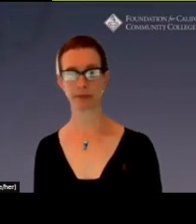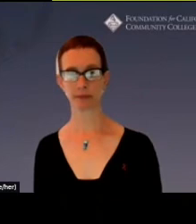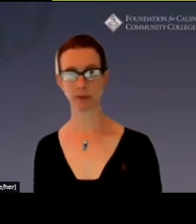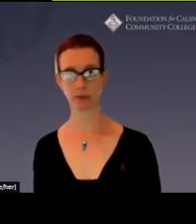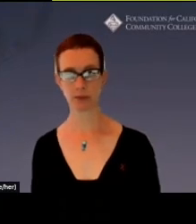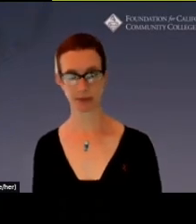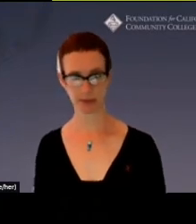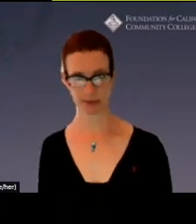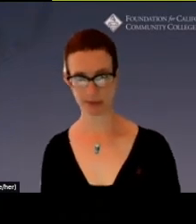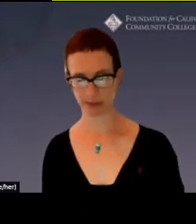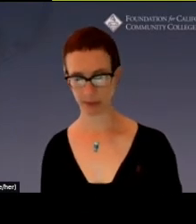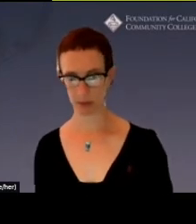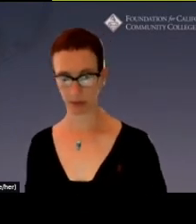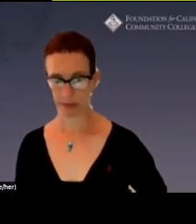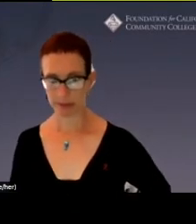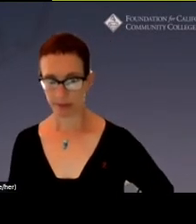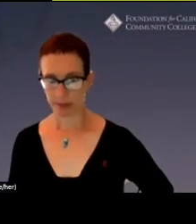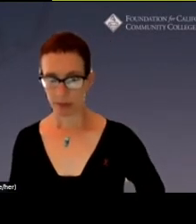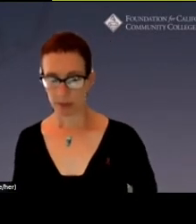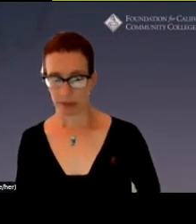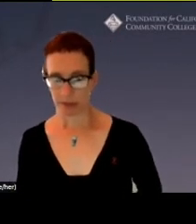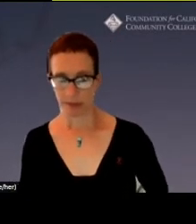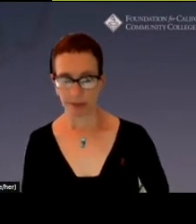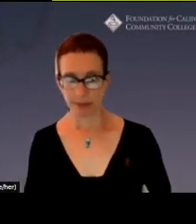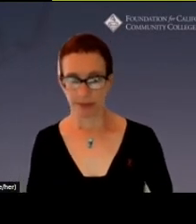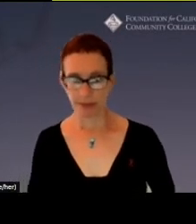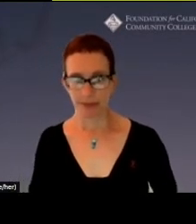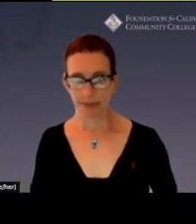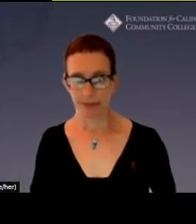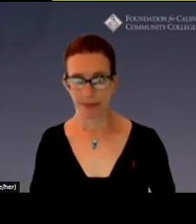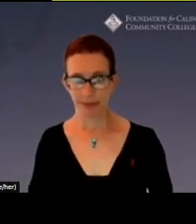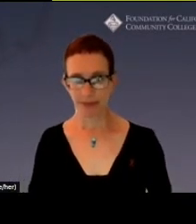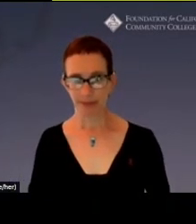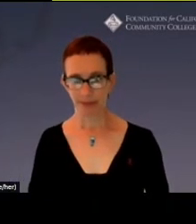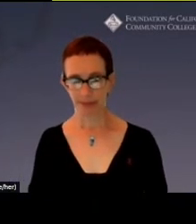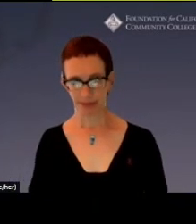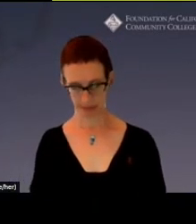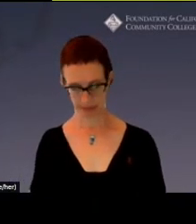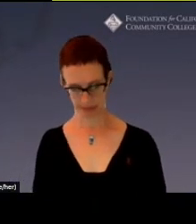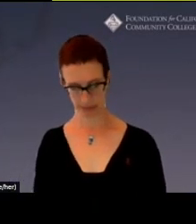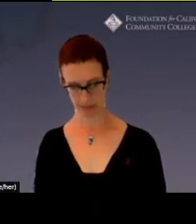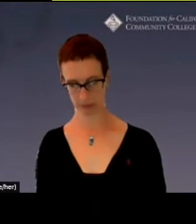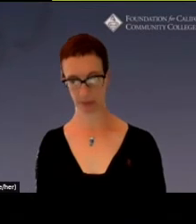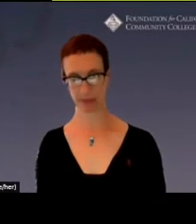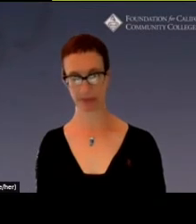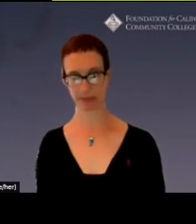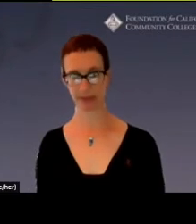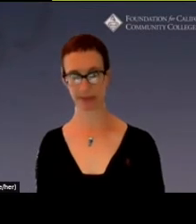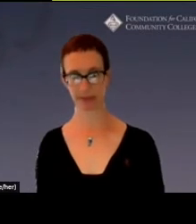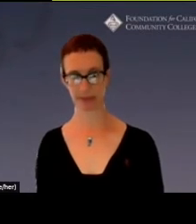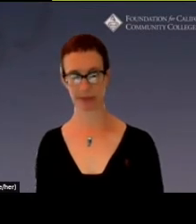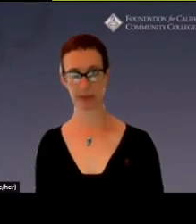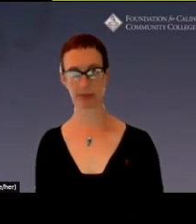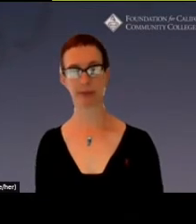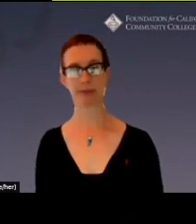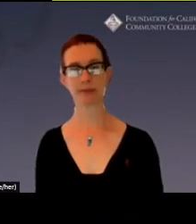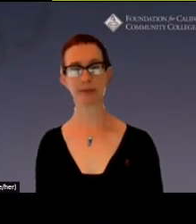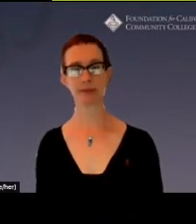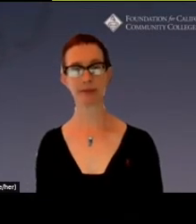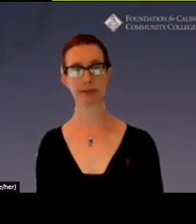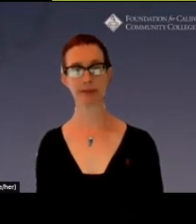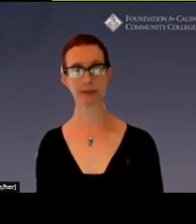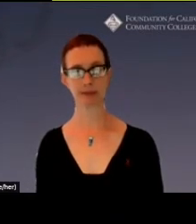So far, I don't think there's anything that prevents that, but we'll definitely get some more intel on that for